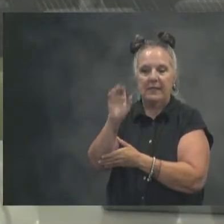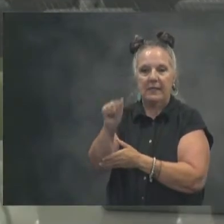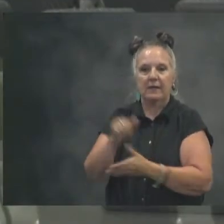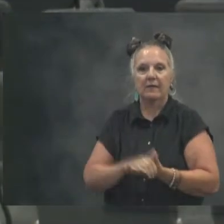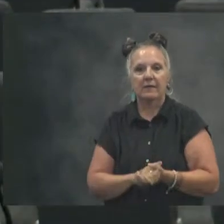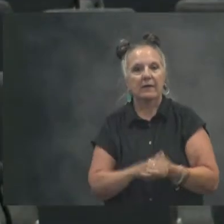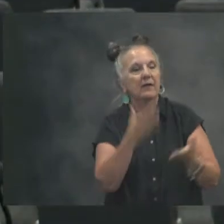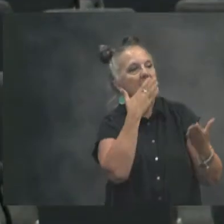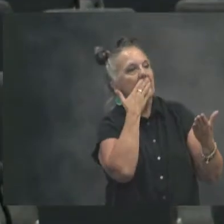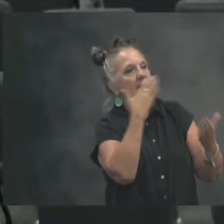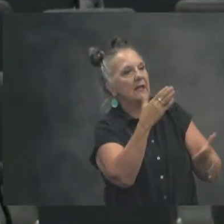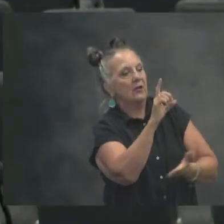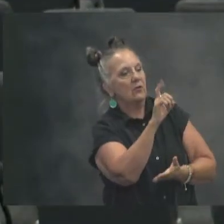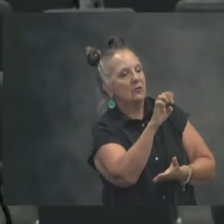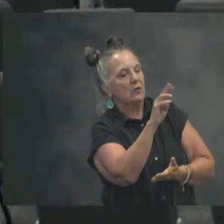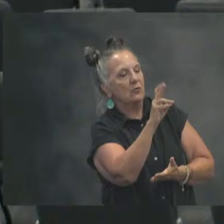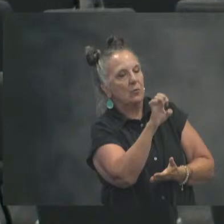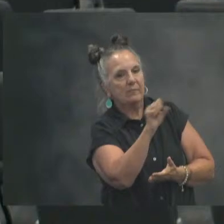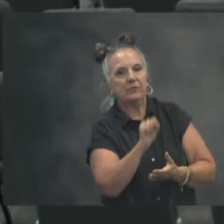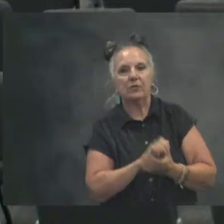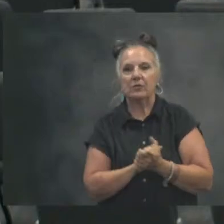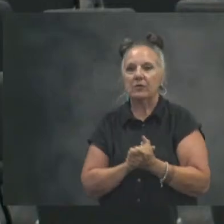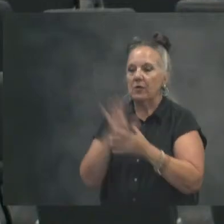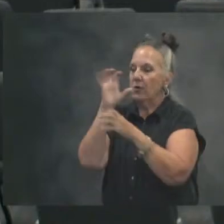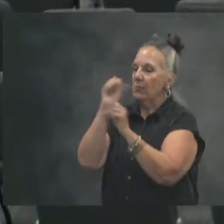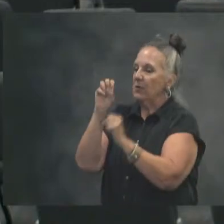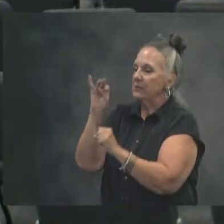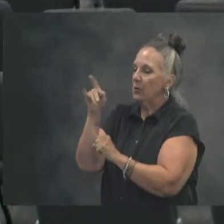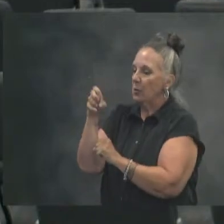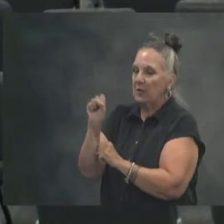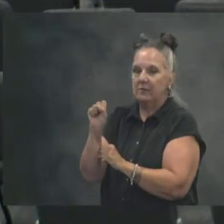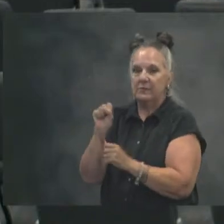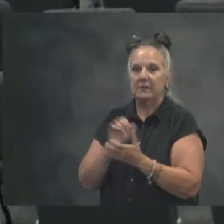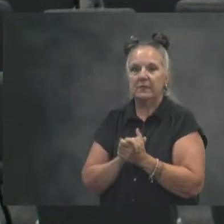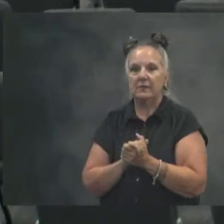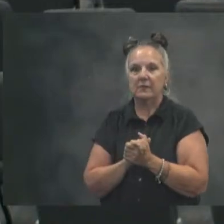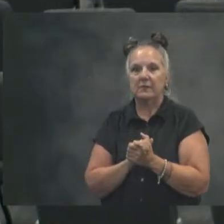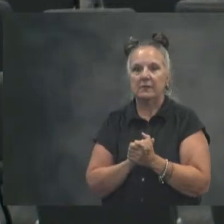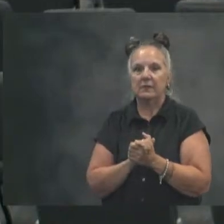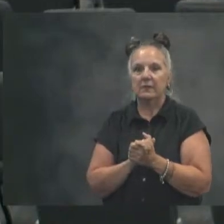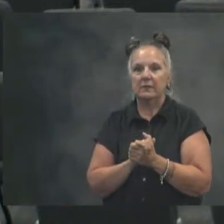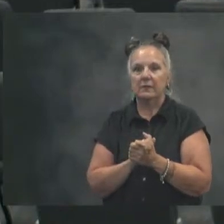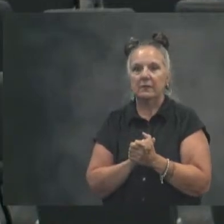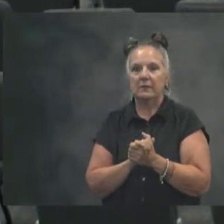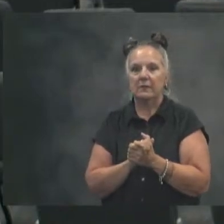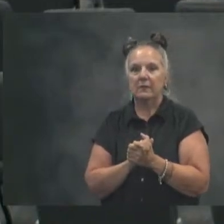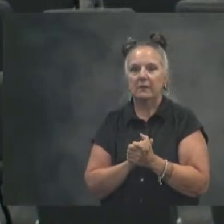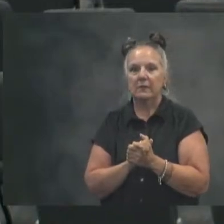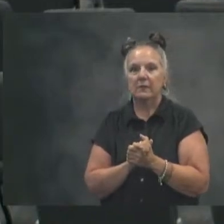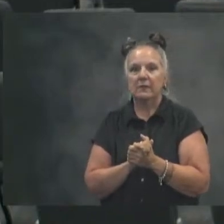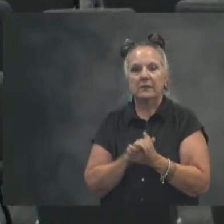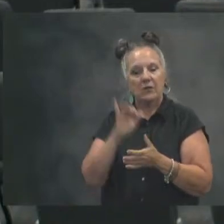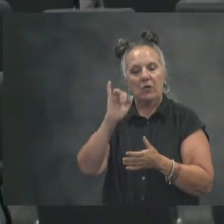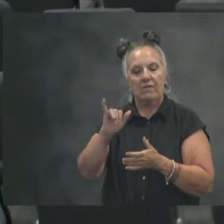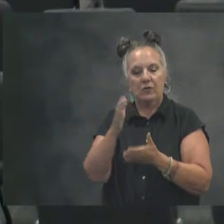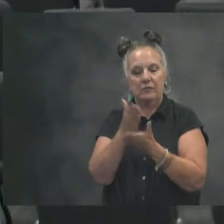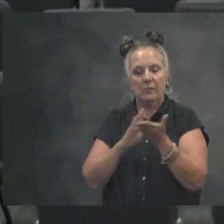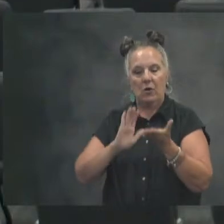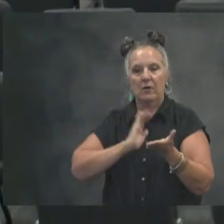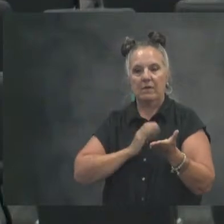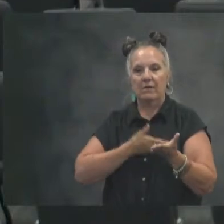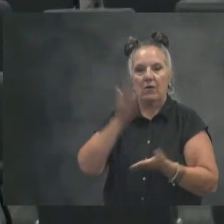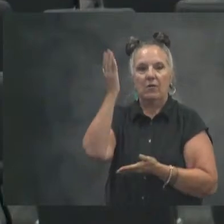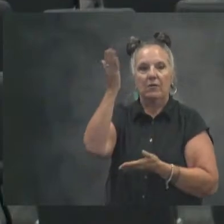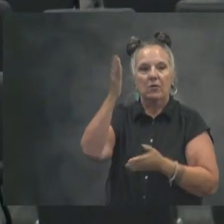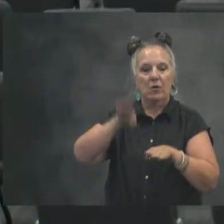Thank you, Dr. Webster. President Williams, that concludes the first portion of my presentation. Certainly remain open to